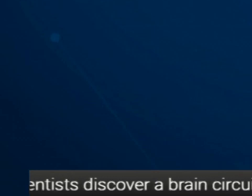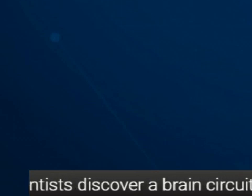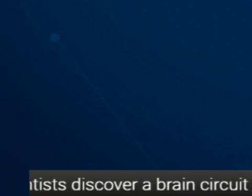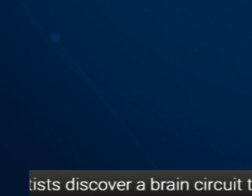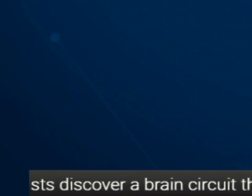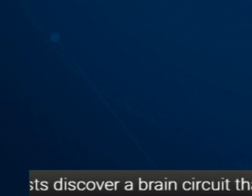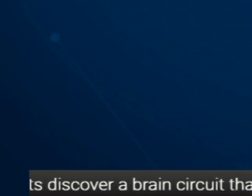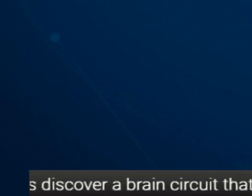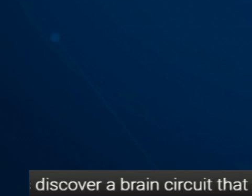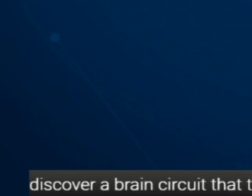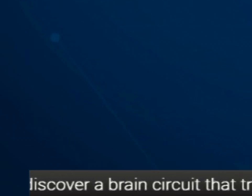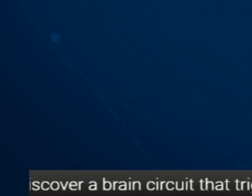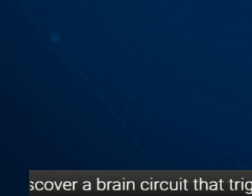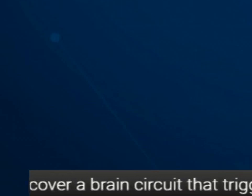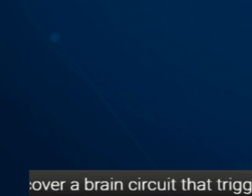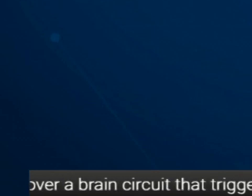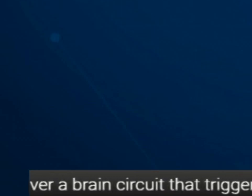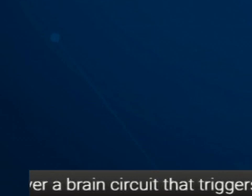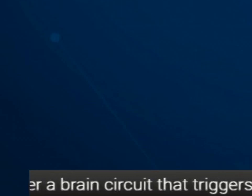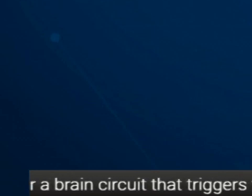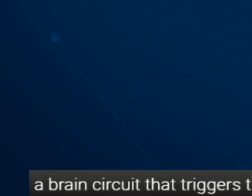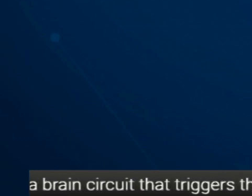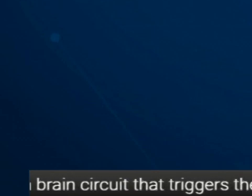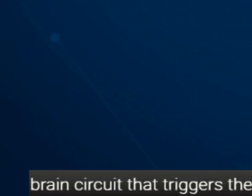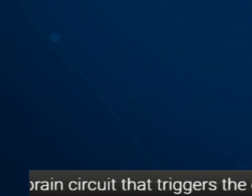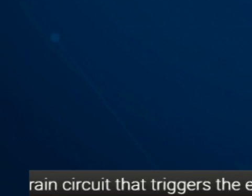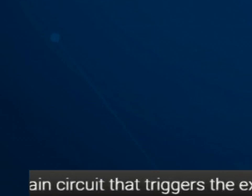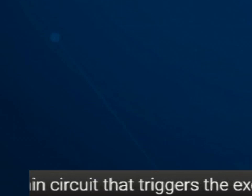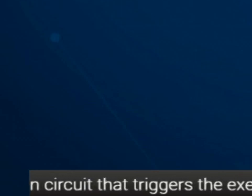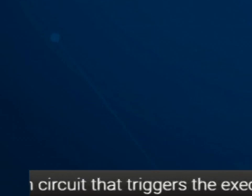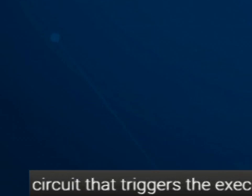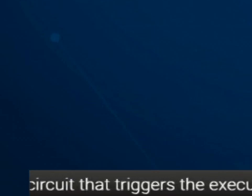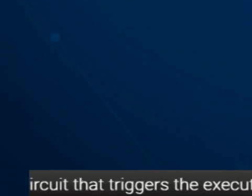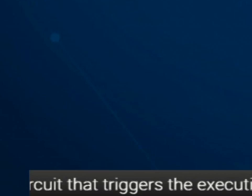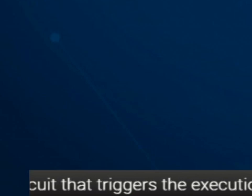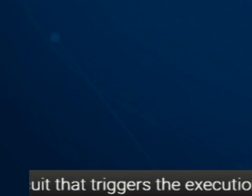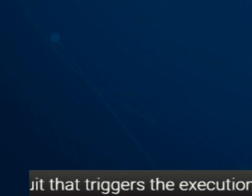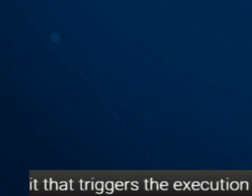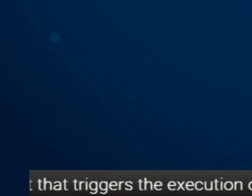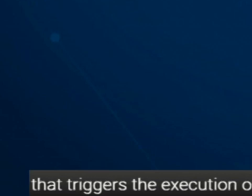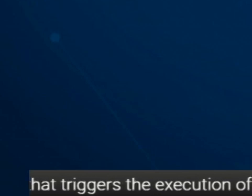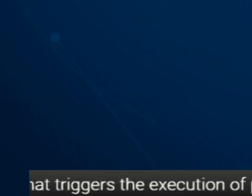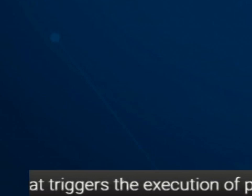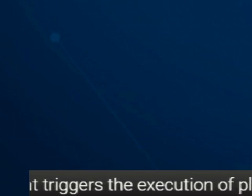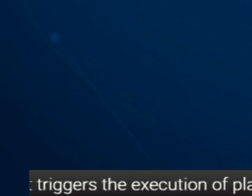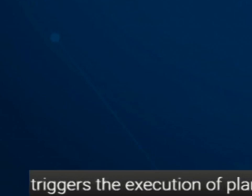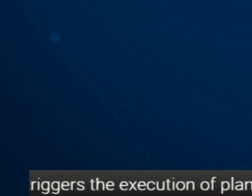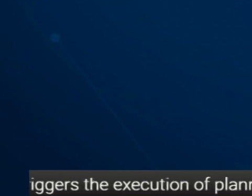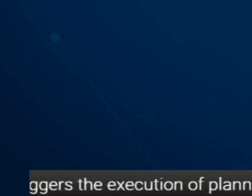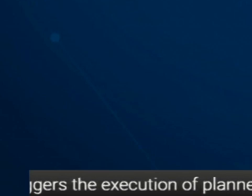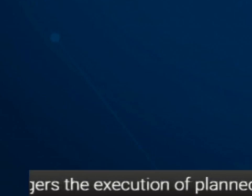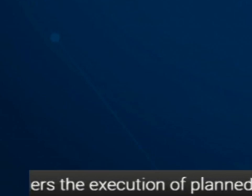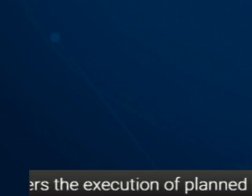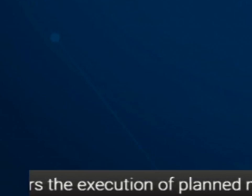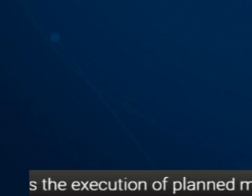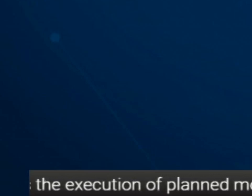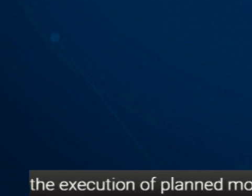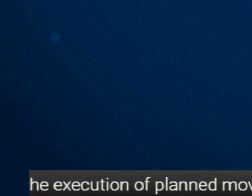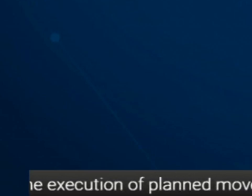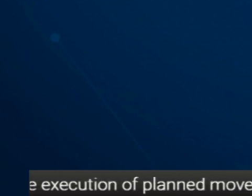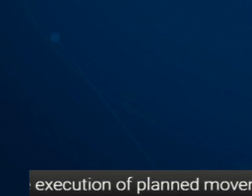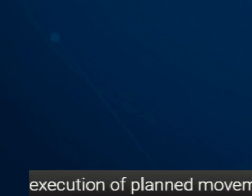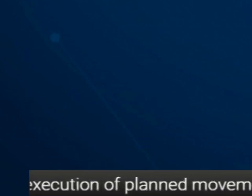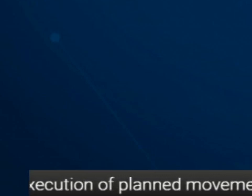us in a message or a note about what the perfect Mother's Day gift is for you or what ideas